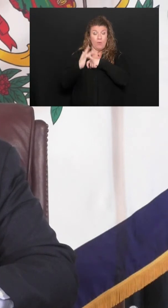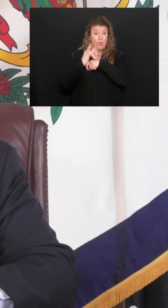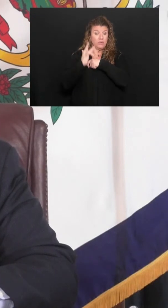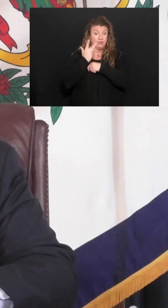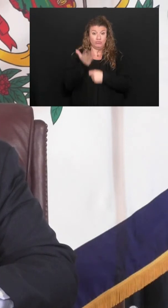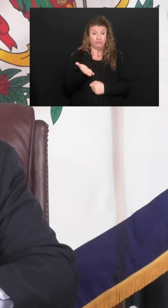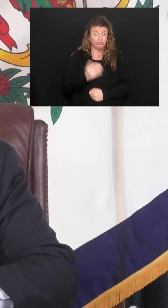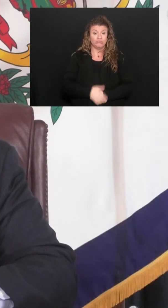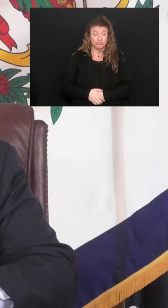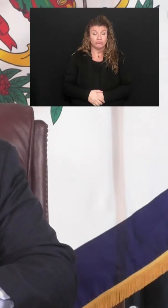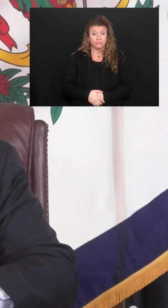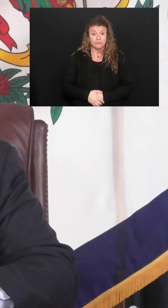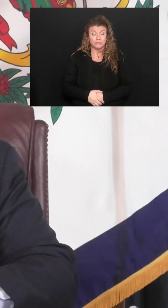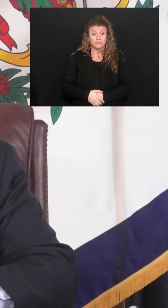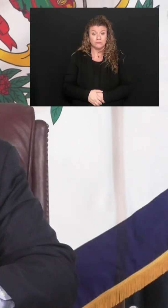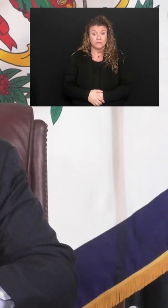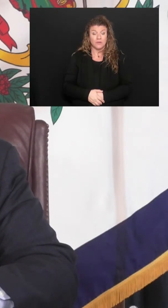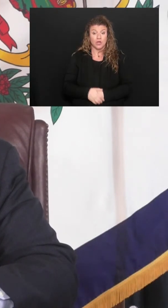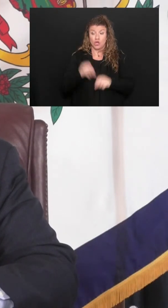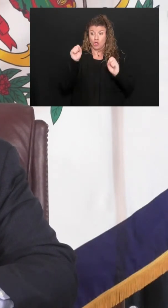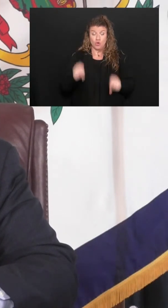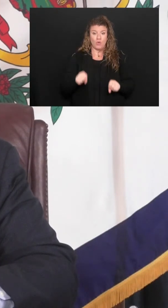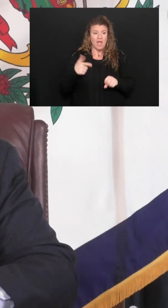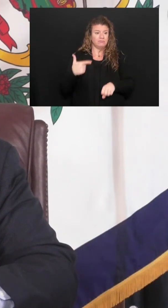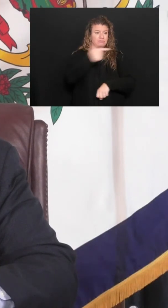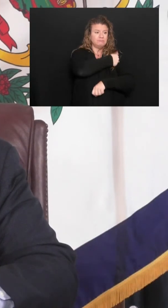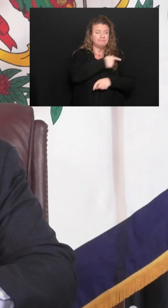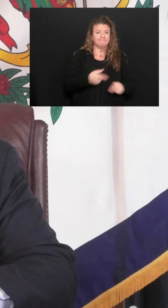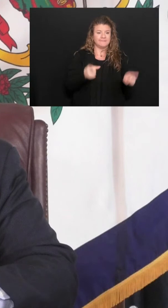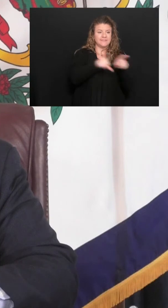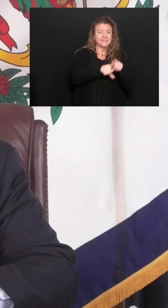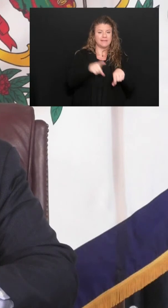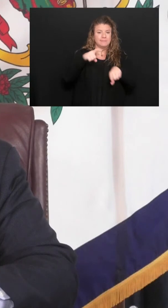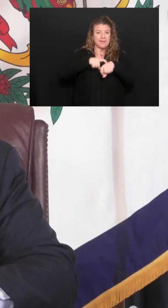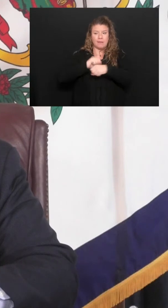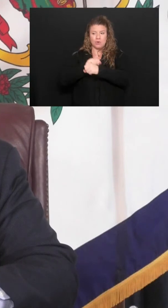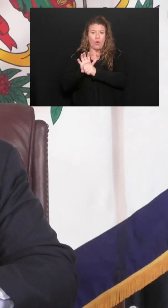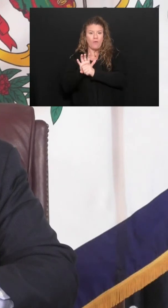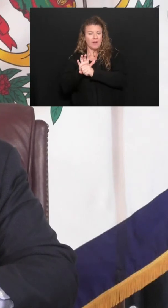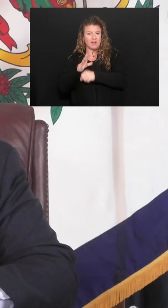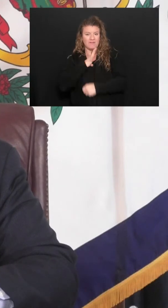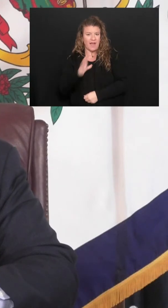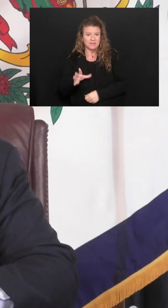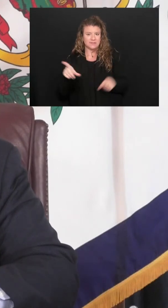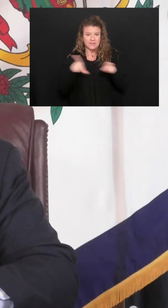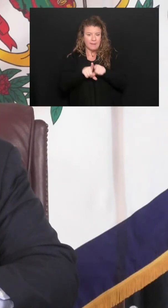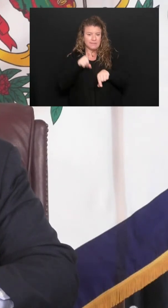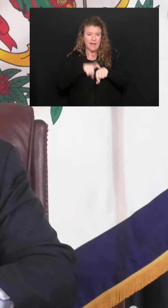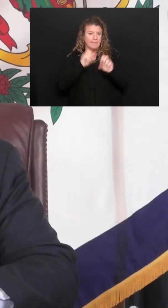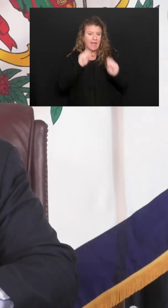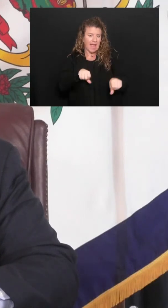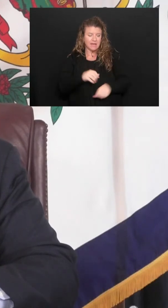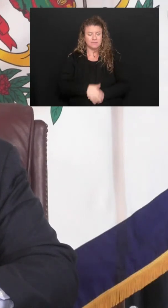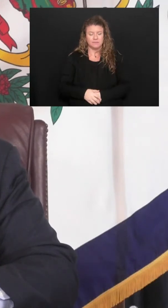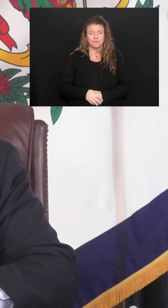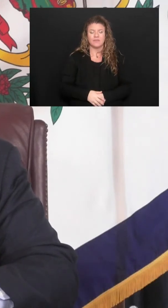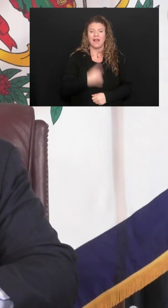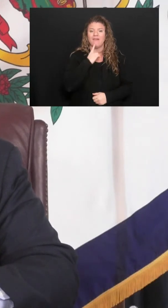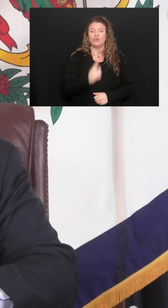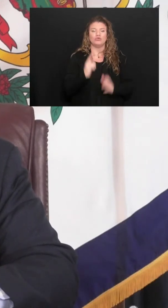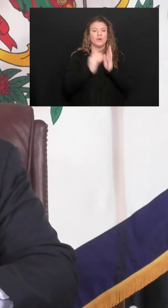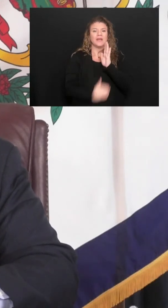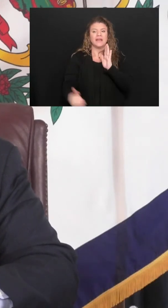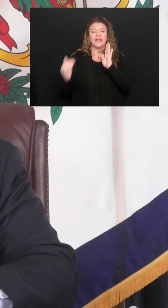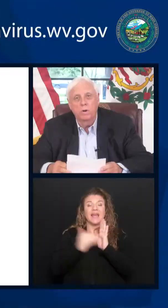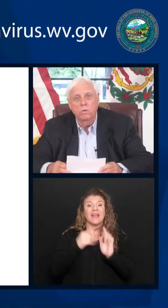and you can get it at the same time you get your COVID vaccine as well. I've told you over and over about this